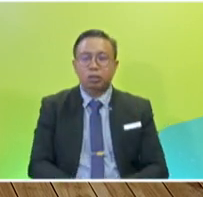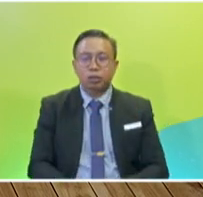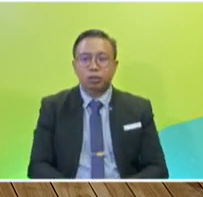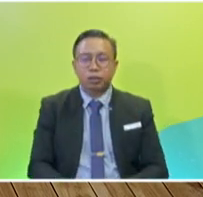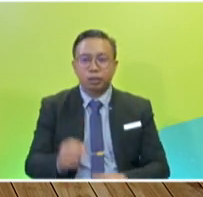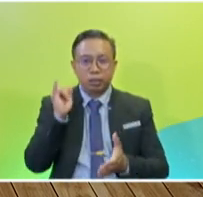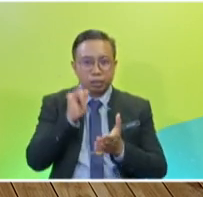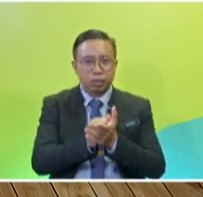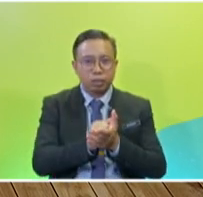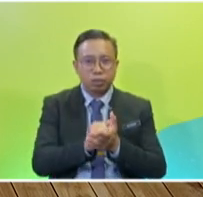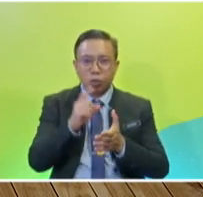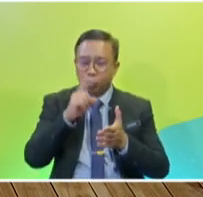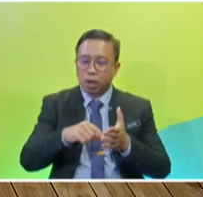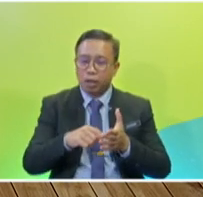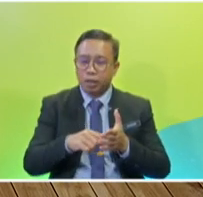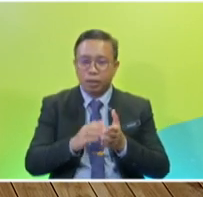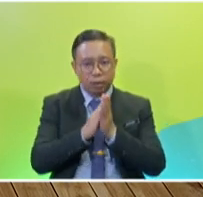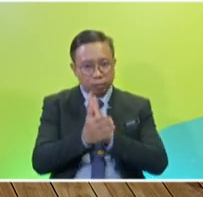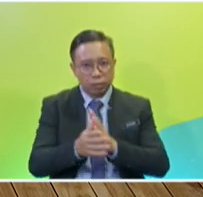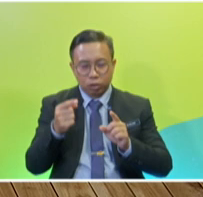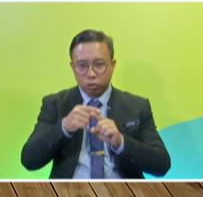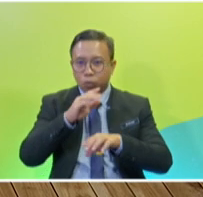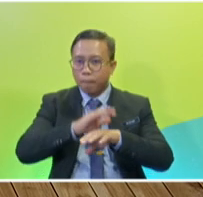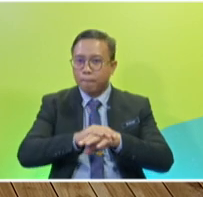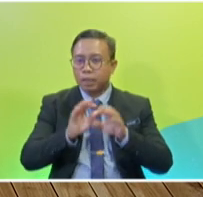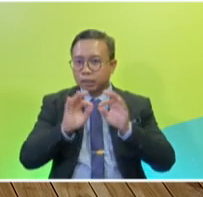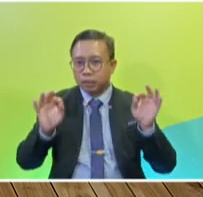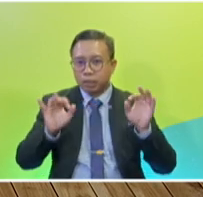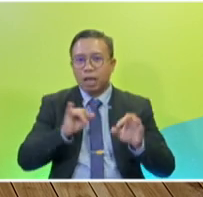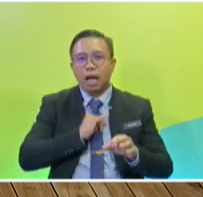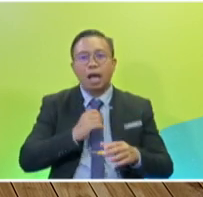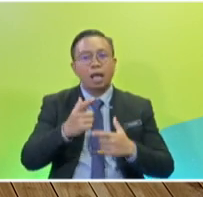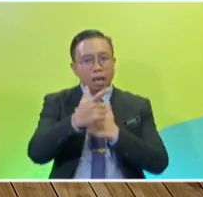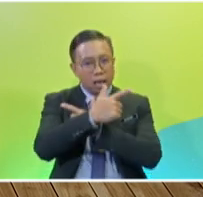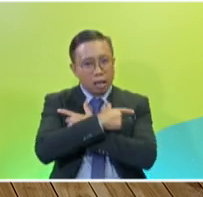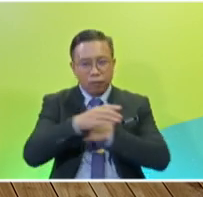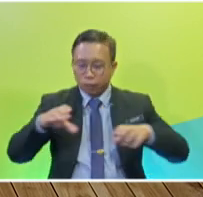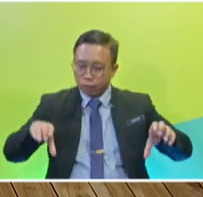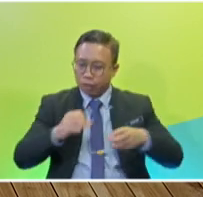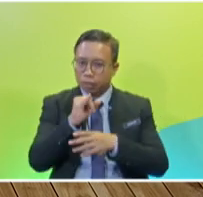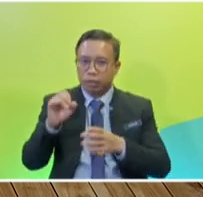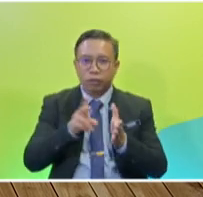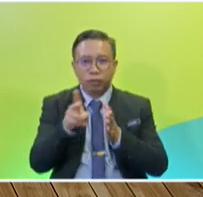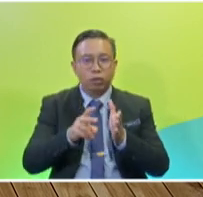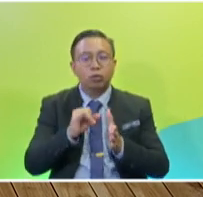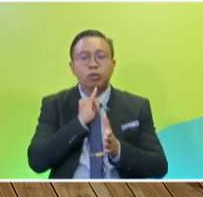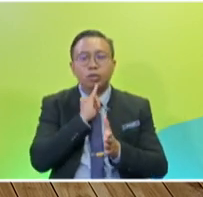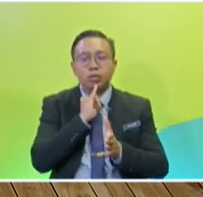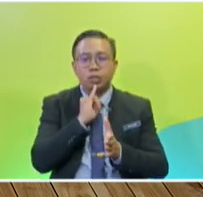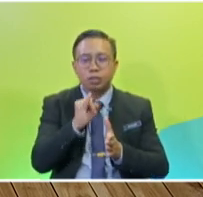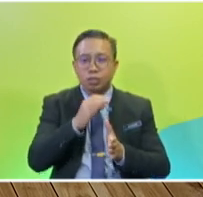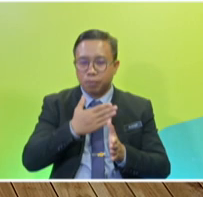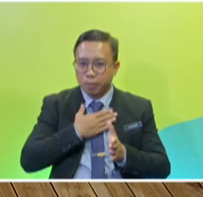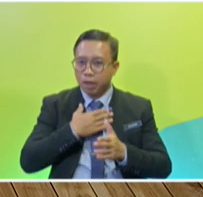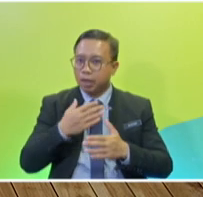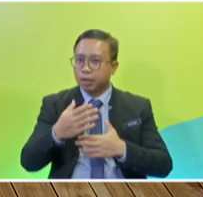this is what happens to my sentence. Look, I love creating video as it is my passion. So